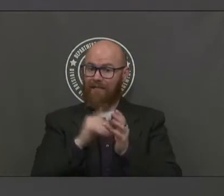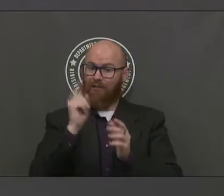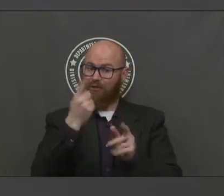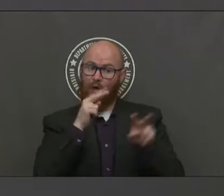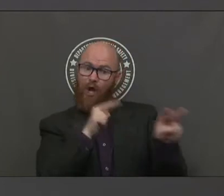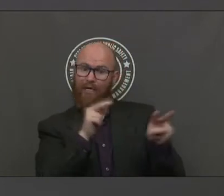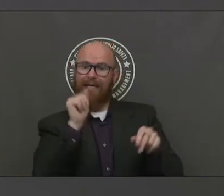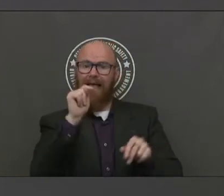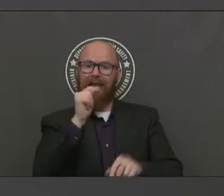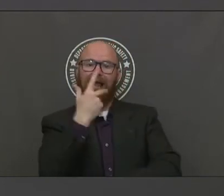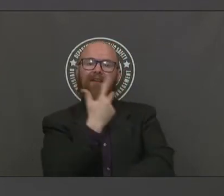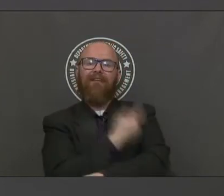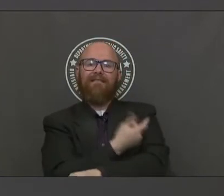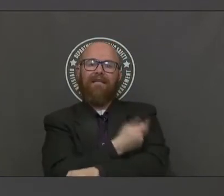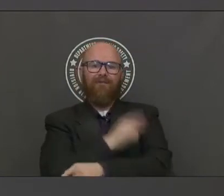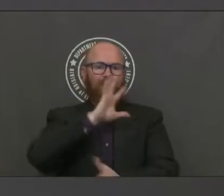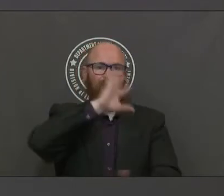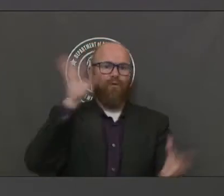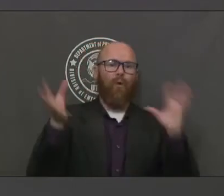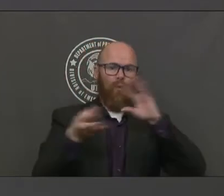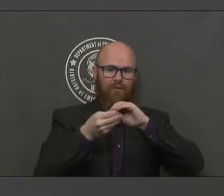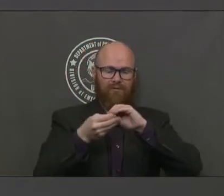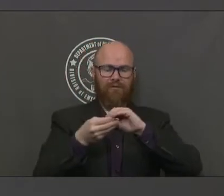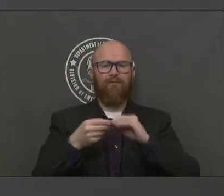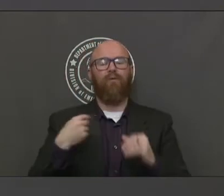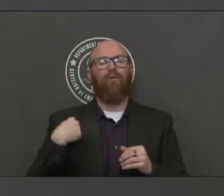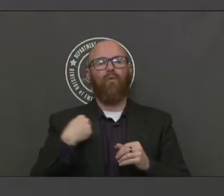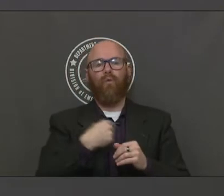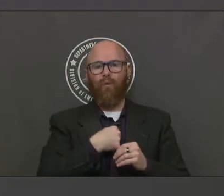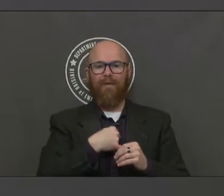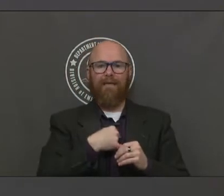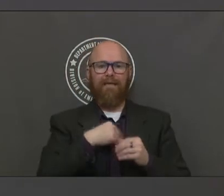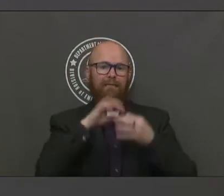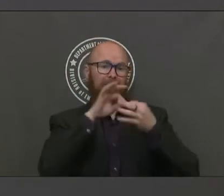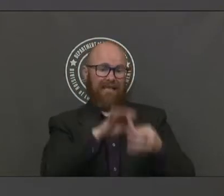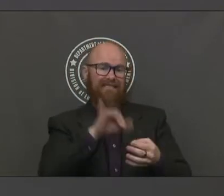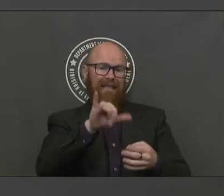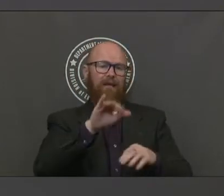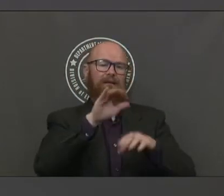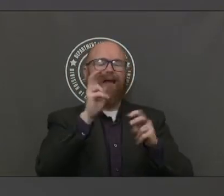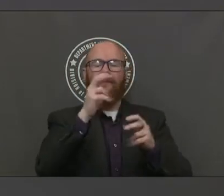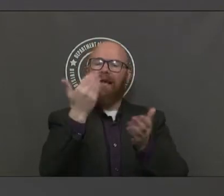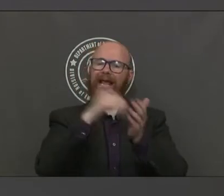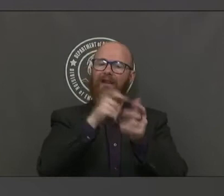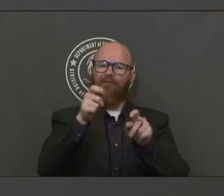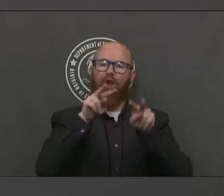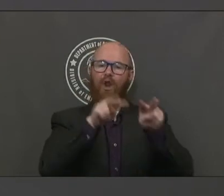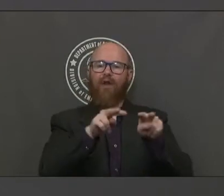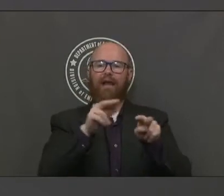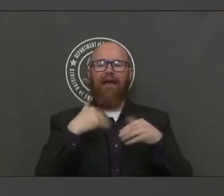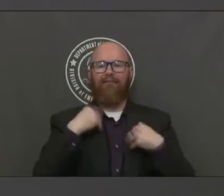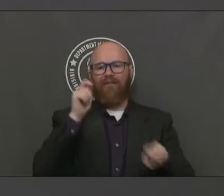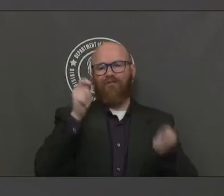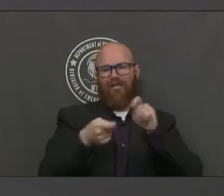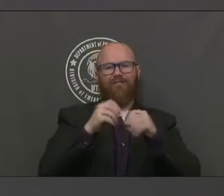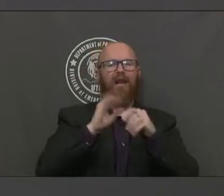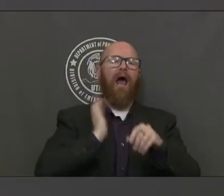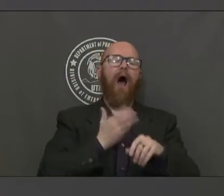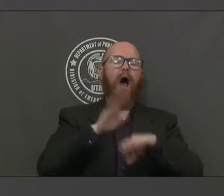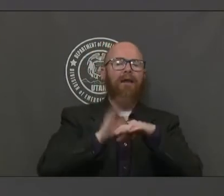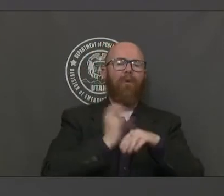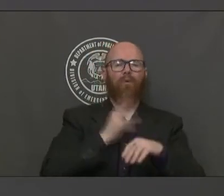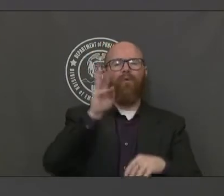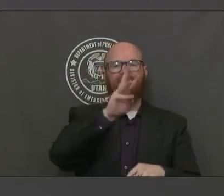vaccine totals, once what we based that on, and you'll notice there was a change to the transmission index